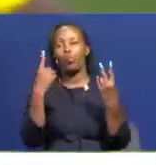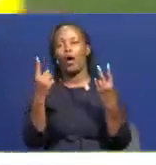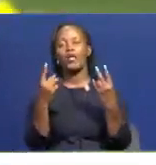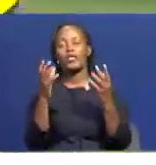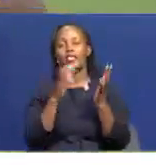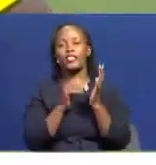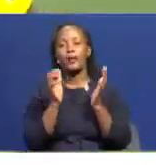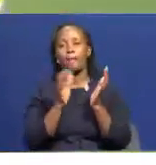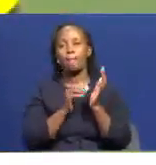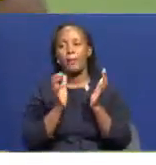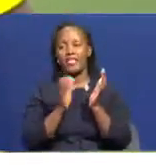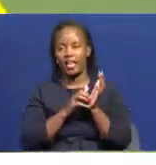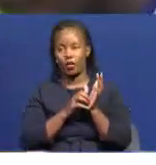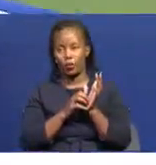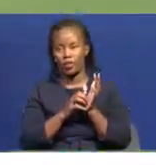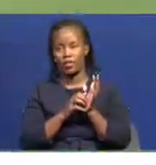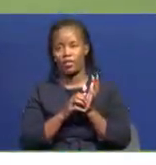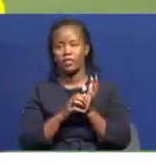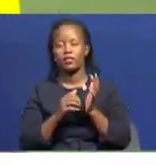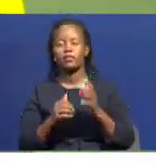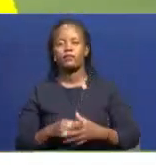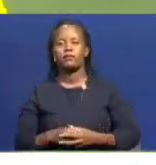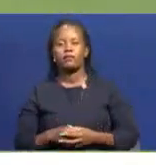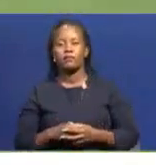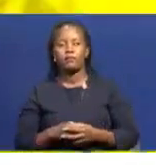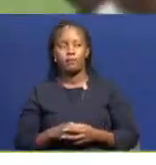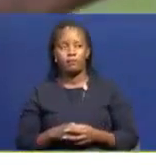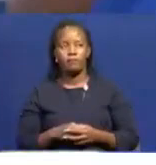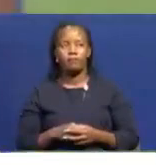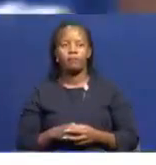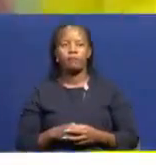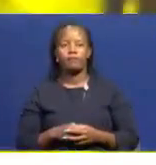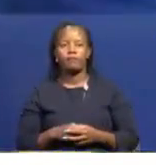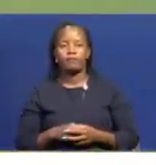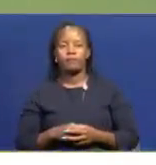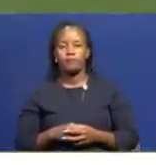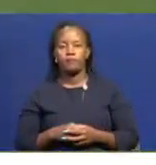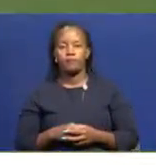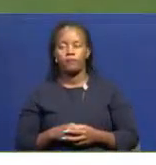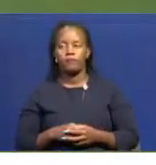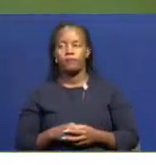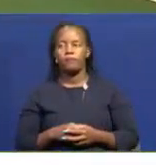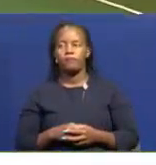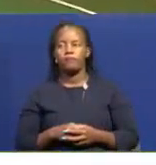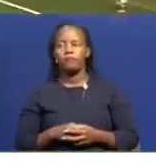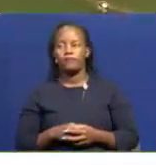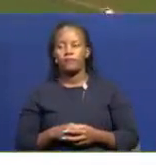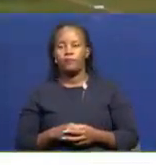Anakumbuka.